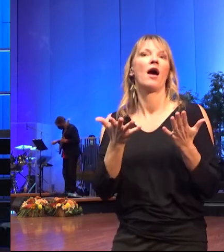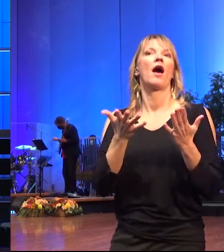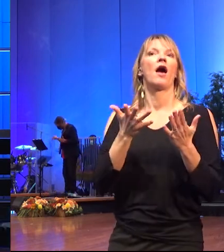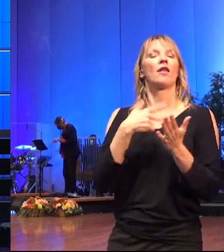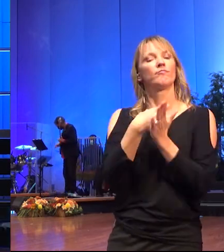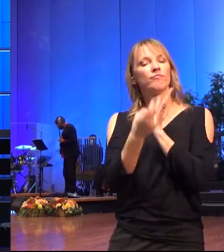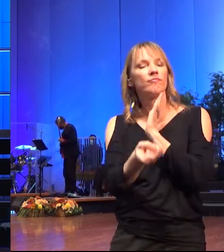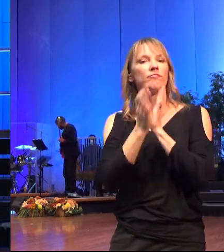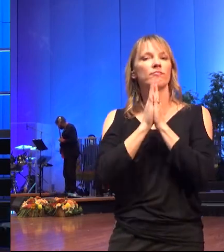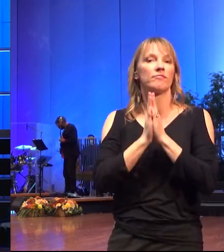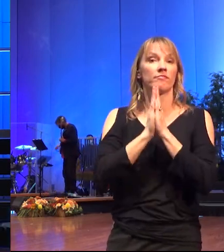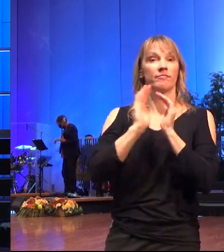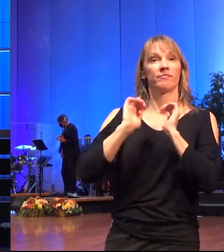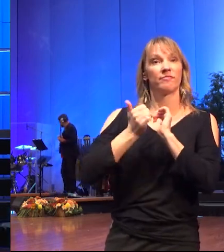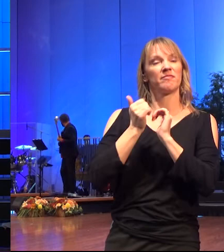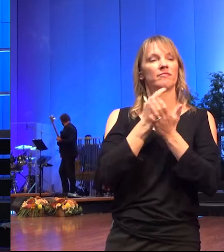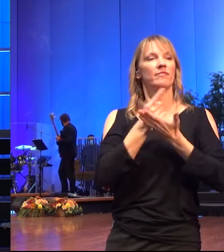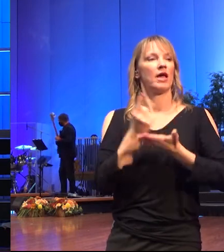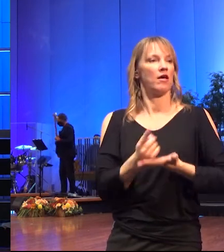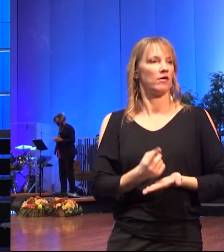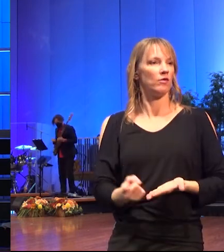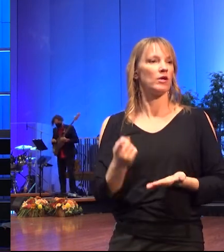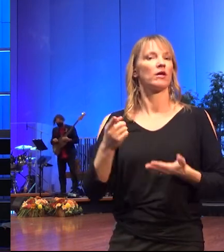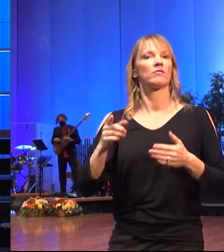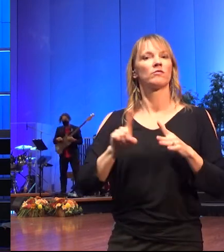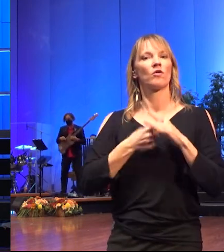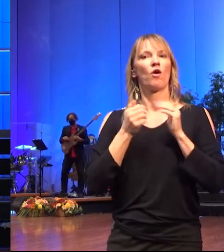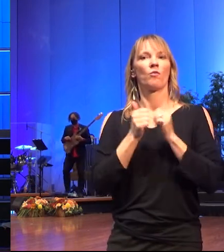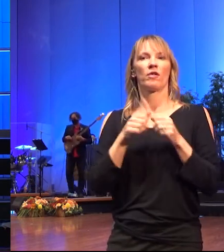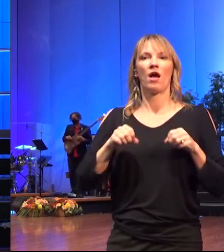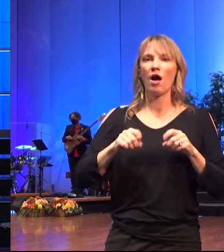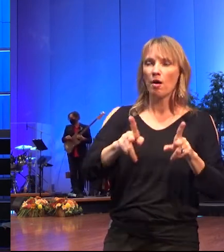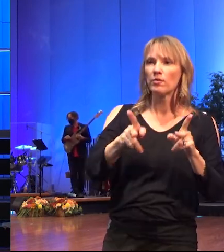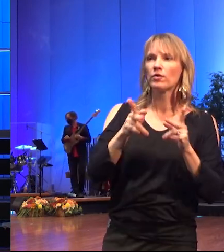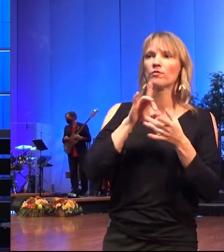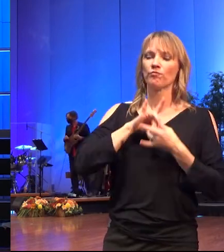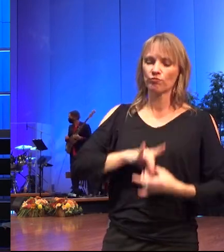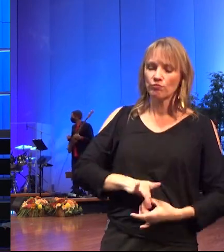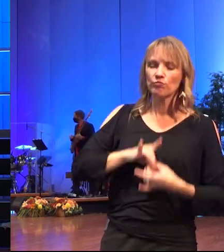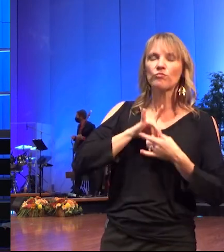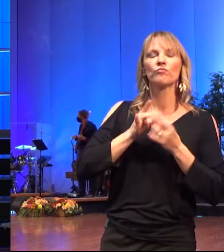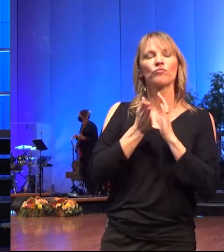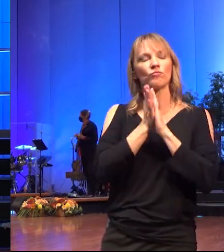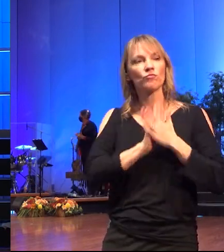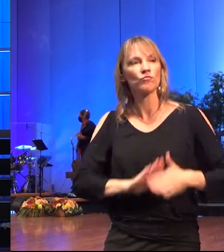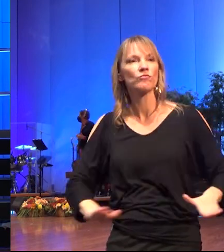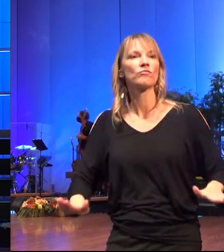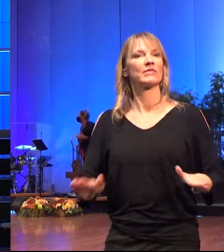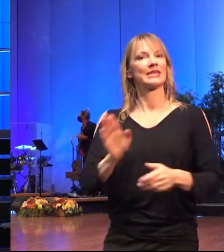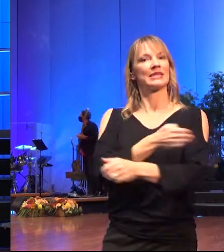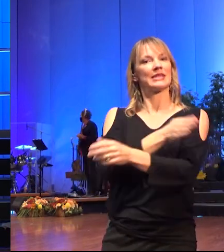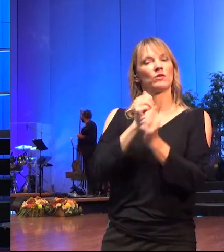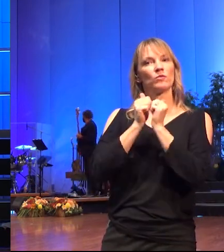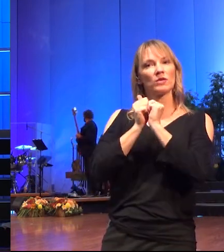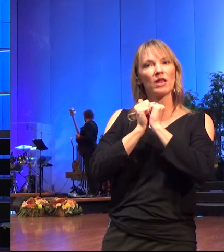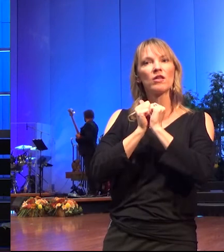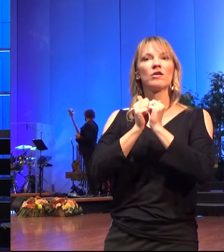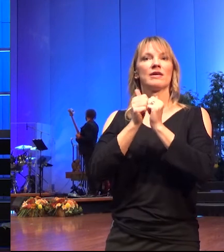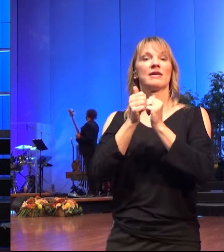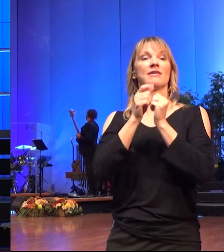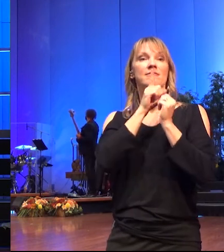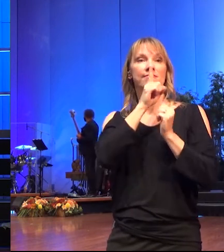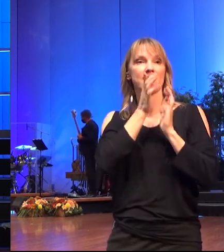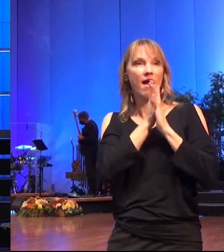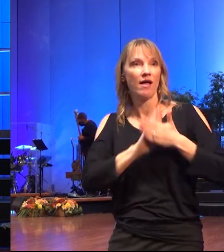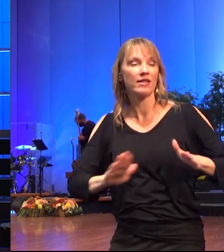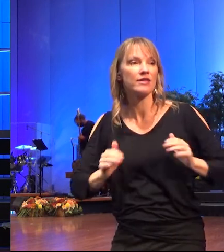into prayerfulness together. So we begin our service each week with an opportunity to be still, to go within, to sing together,